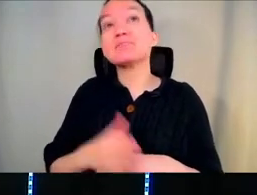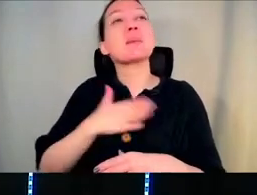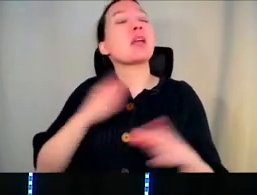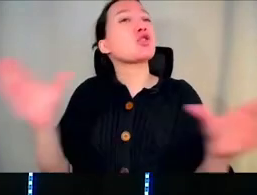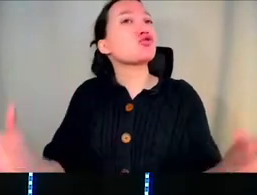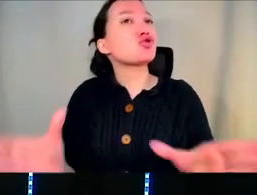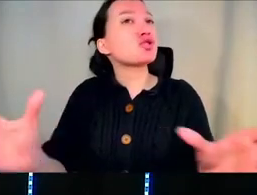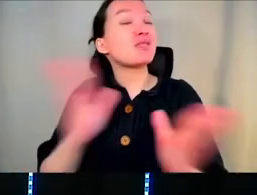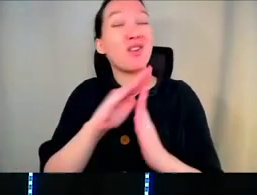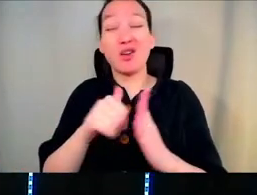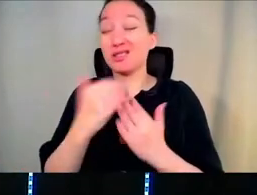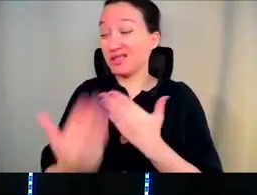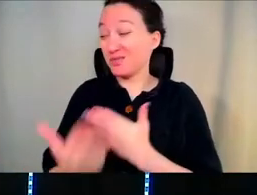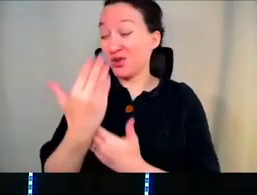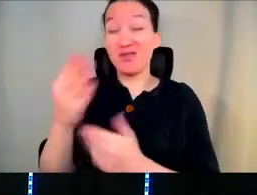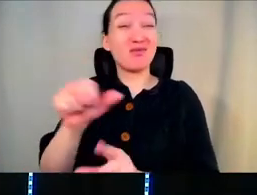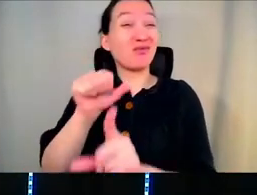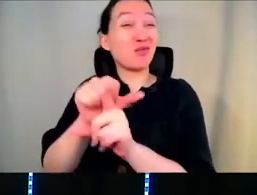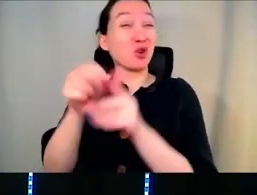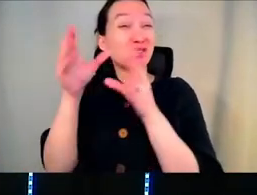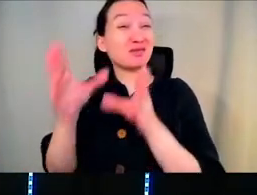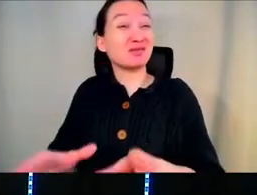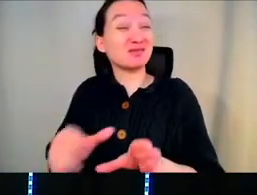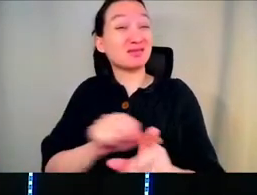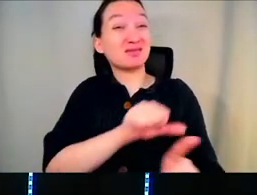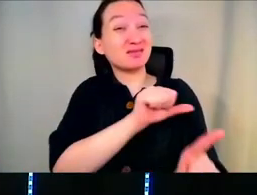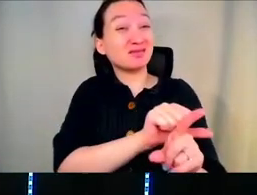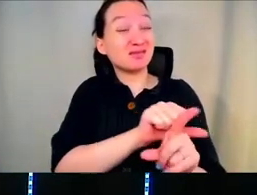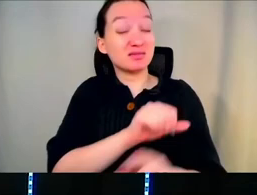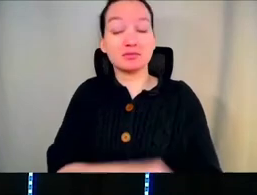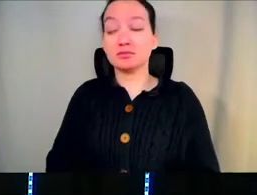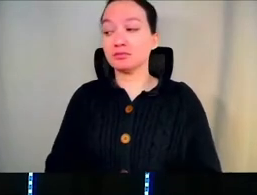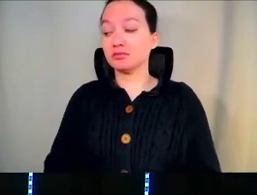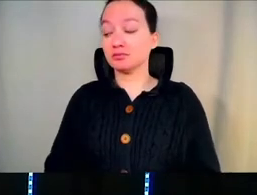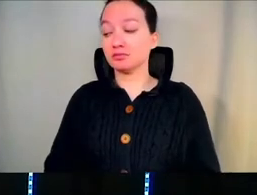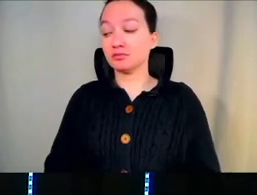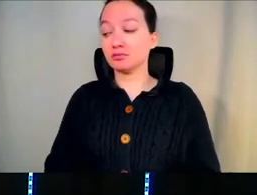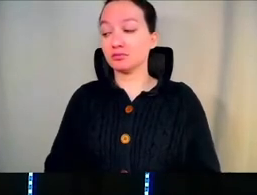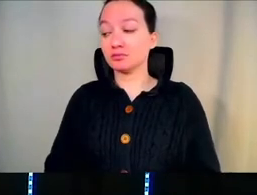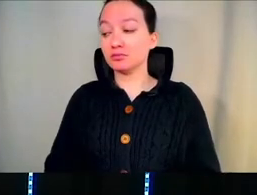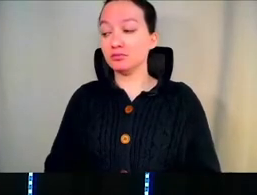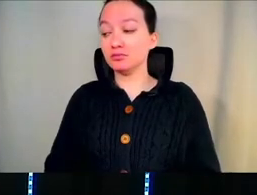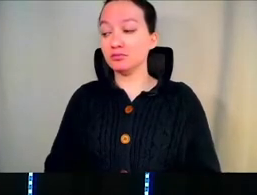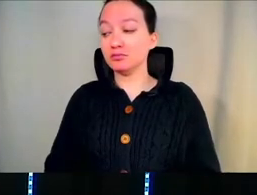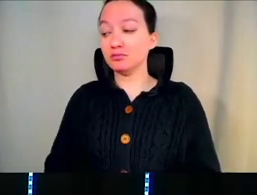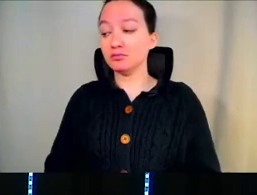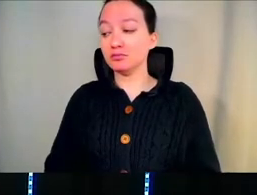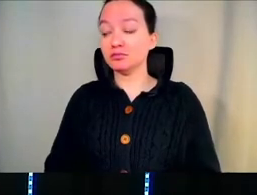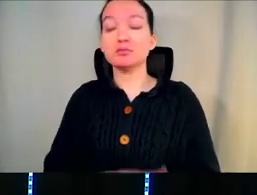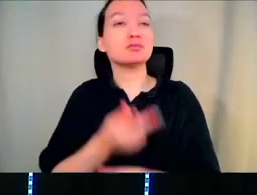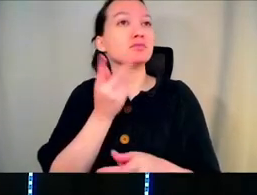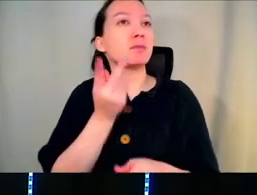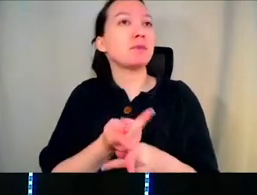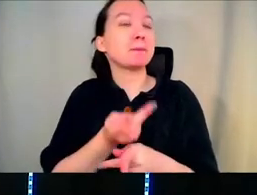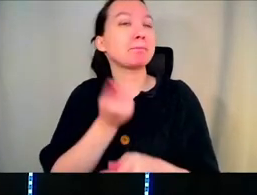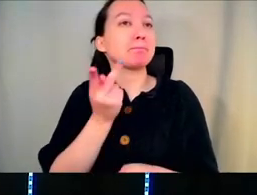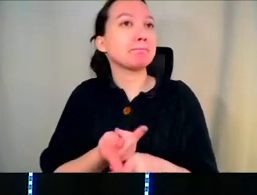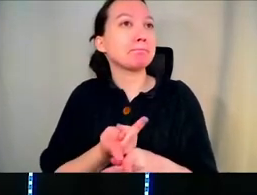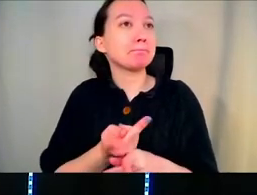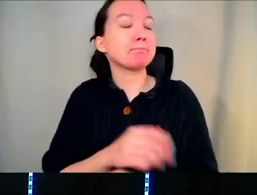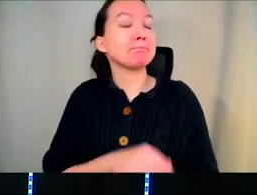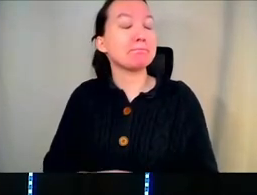of us this morning, talking about the fool and foolishness, is to be very careful in our